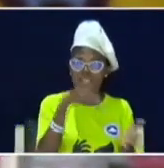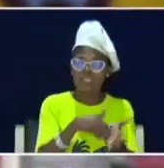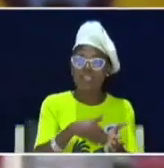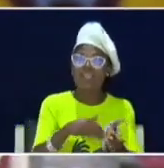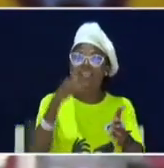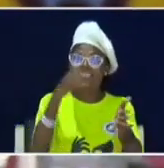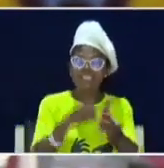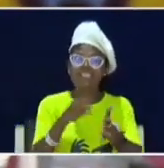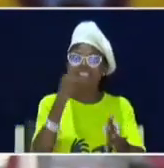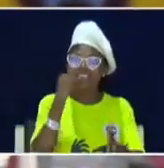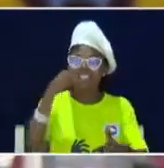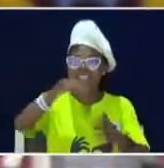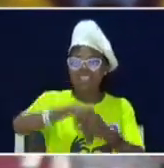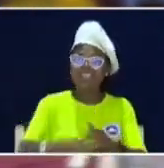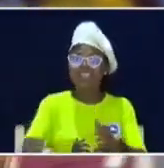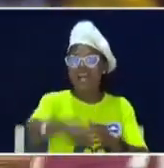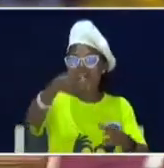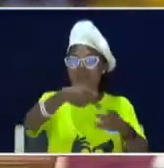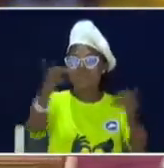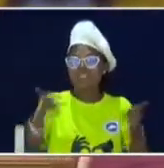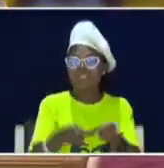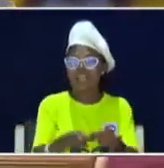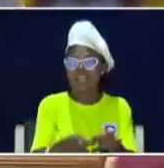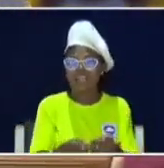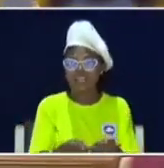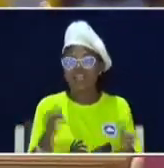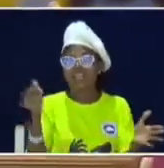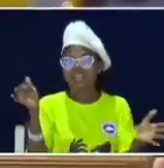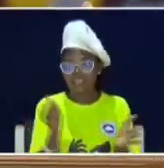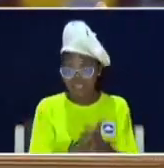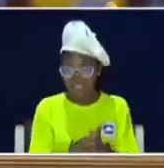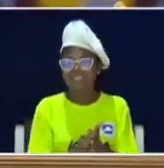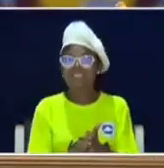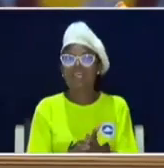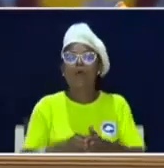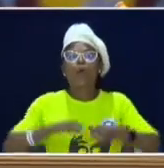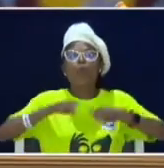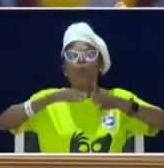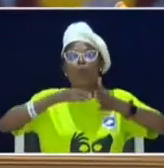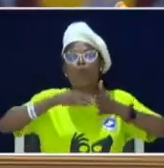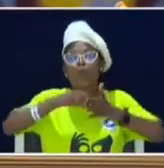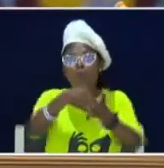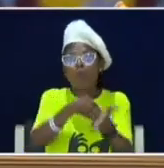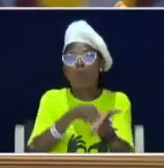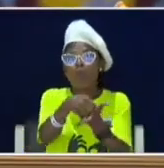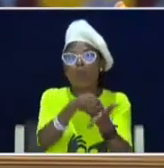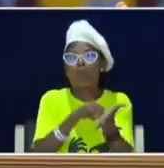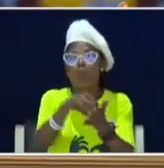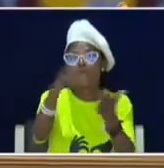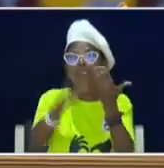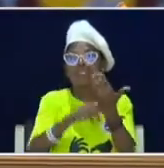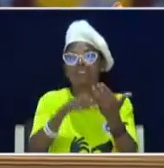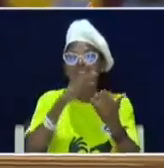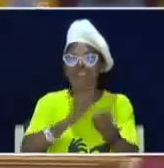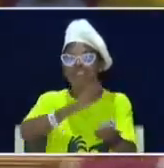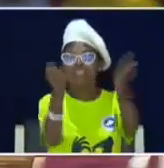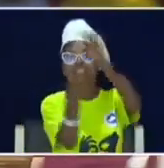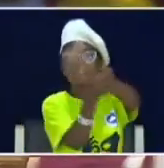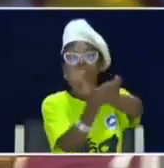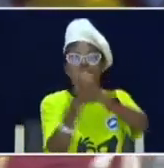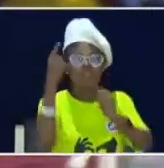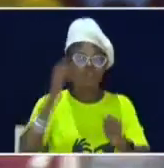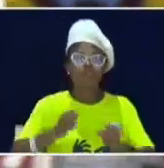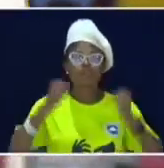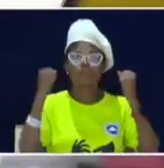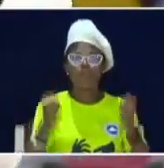it is in high places that weakness is exchanged for strength. Weakness is exchanged for strength. For they that